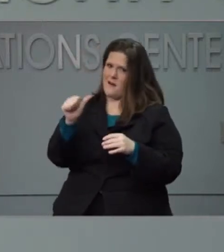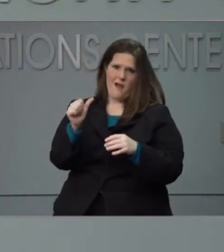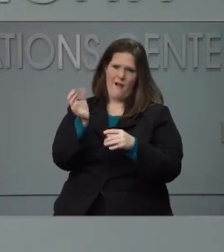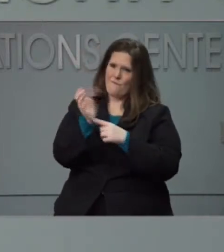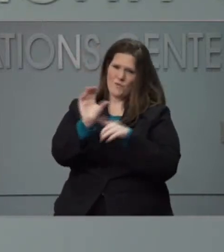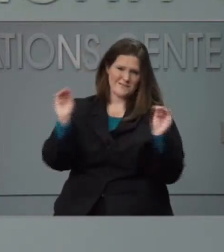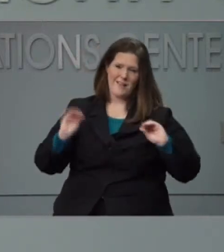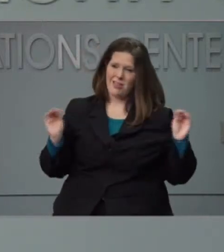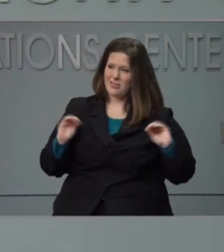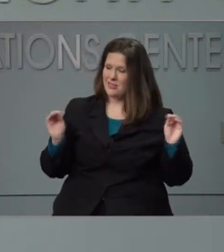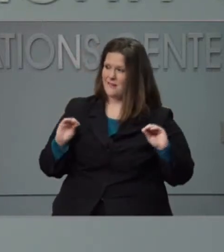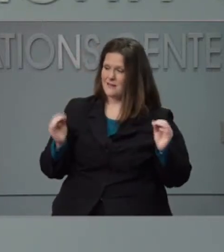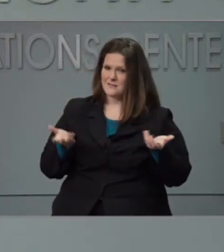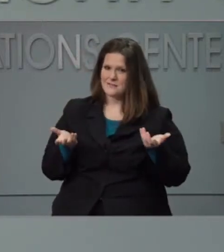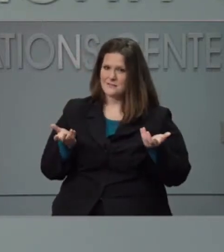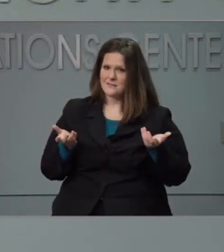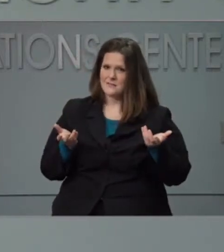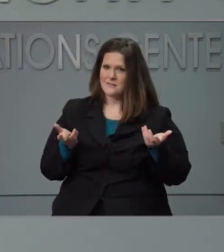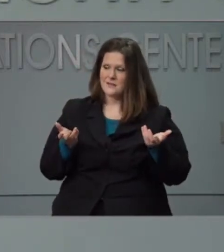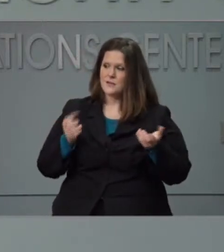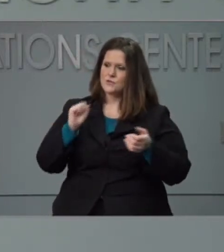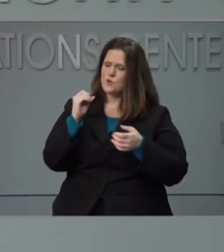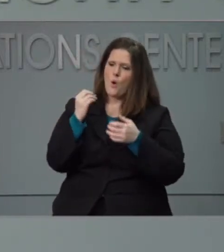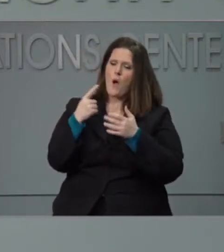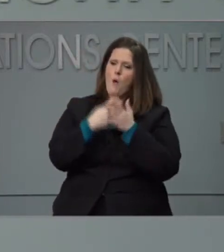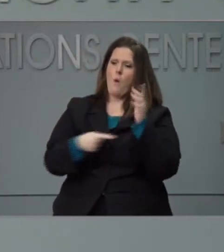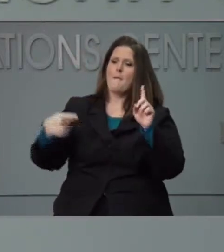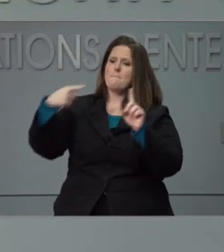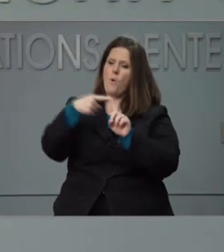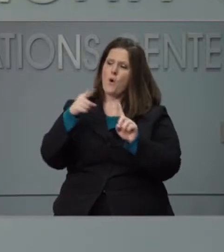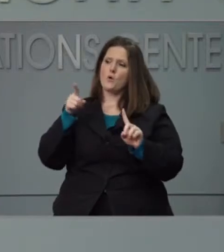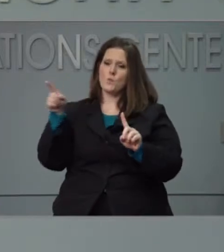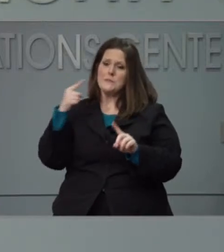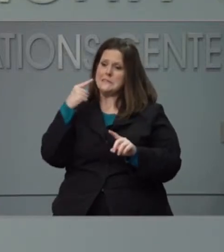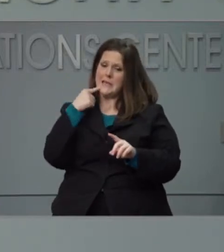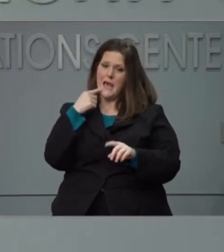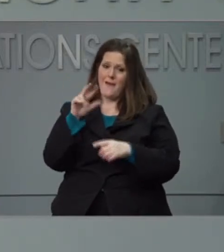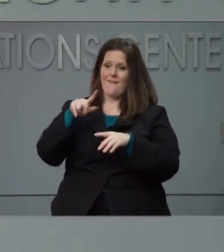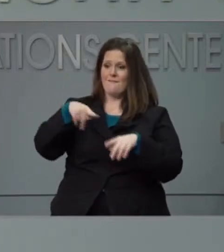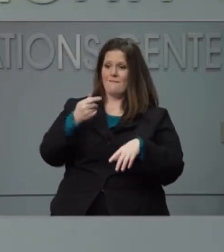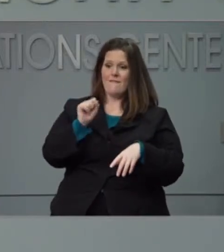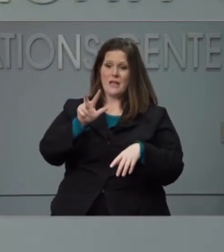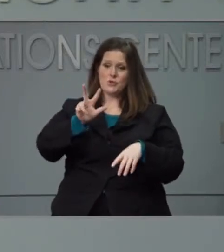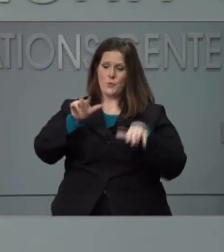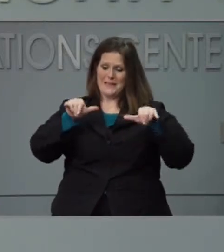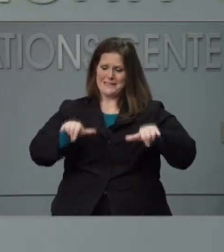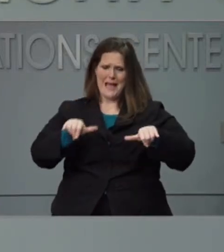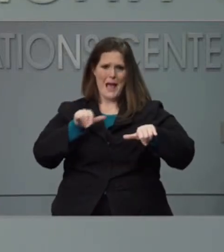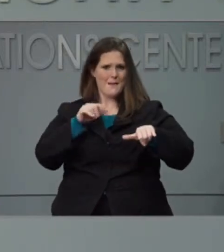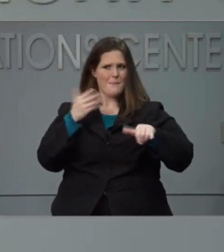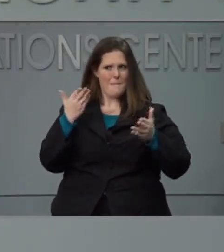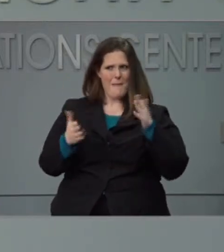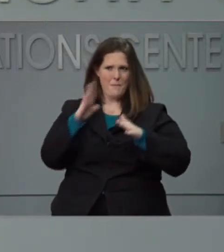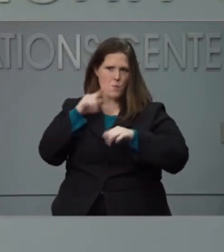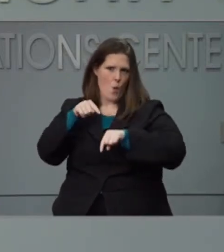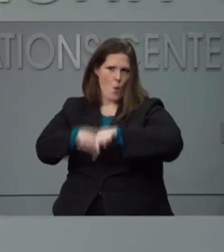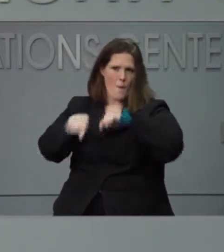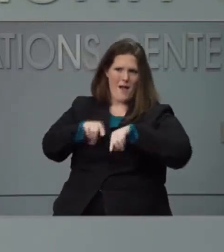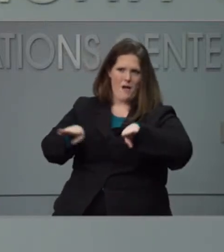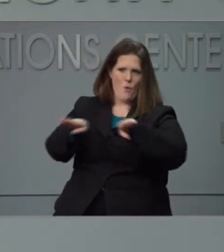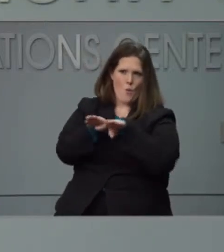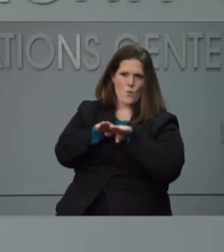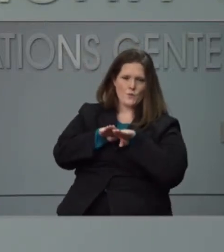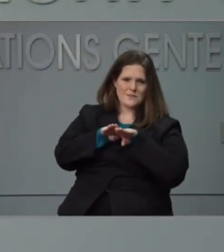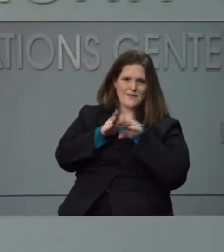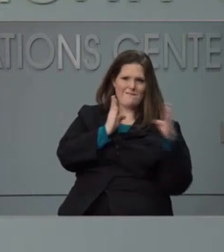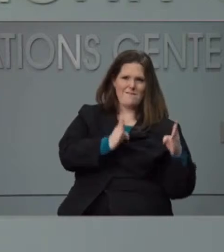trends in the wrong direction, at what point do you say we have to go backwards in terms of the phases of reopening?